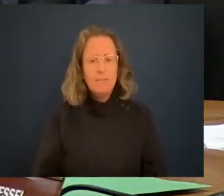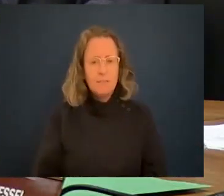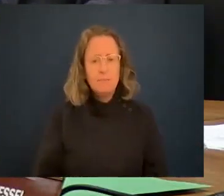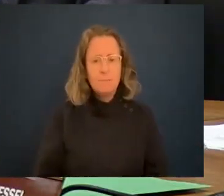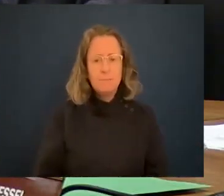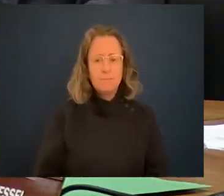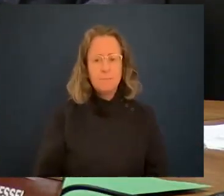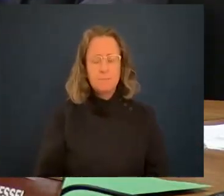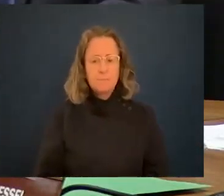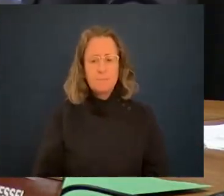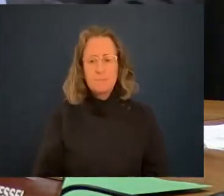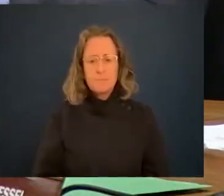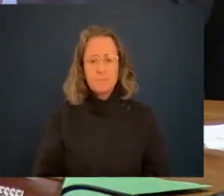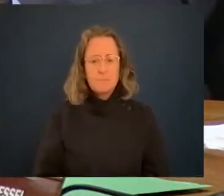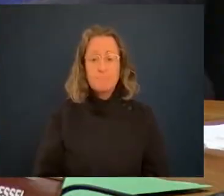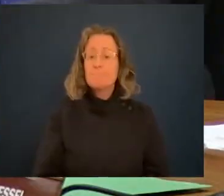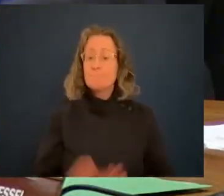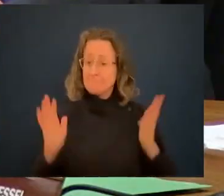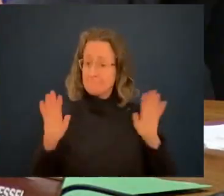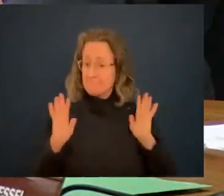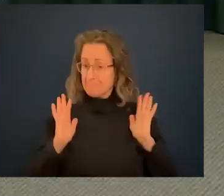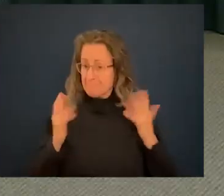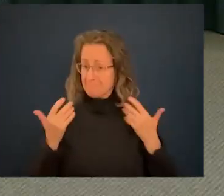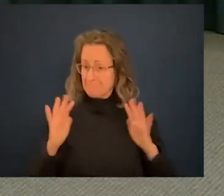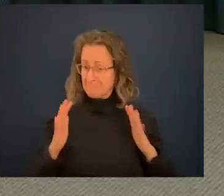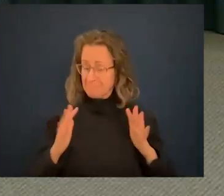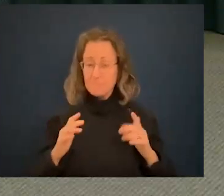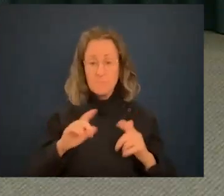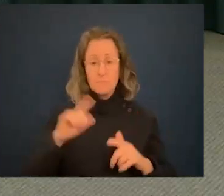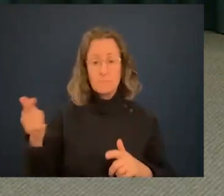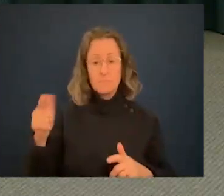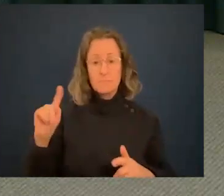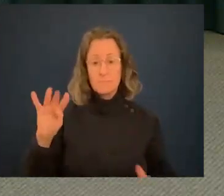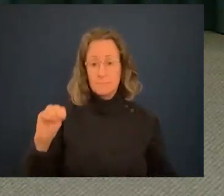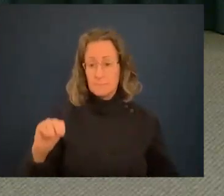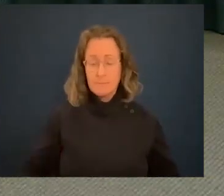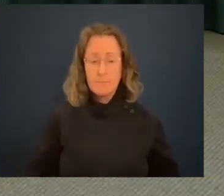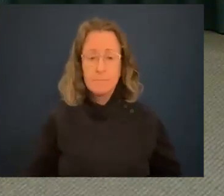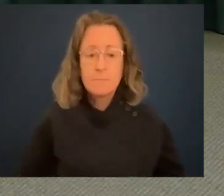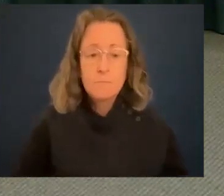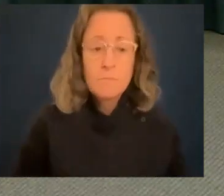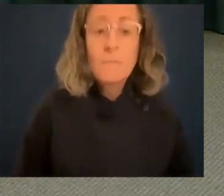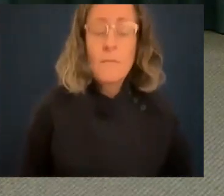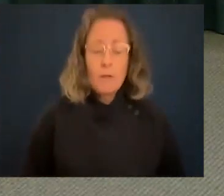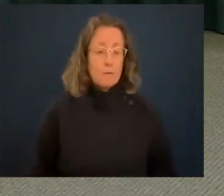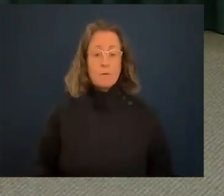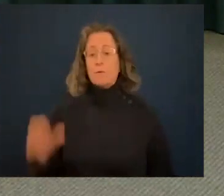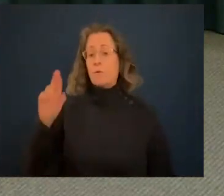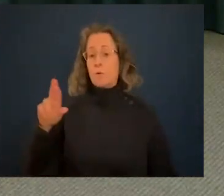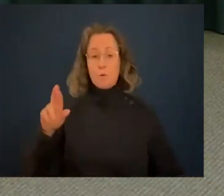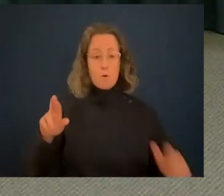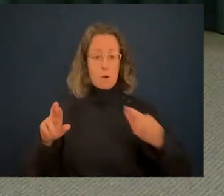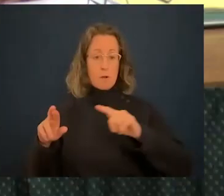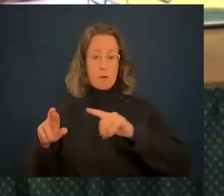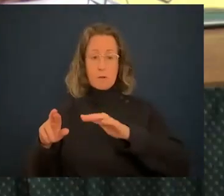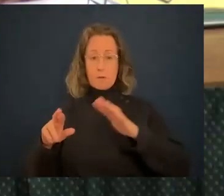um yeah uh I'll stop there um Tim unless you'd like me just to pass it to